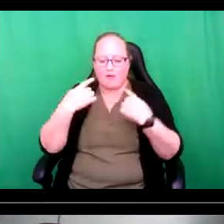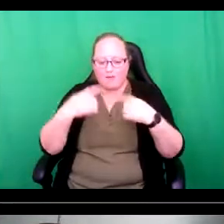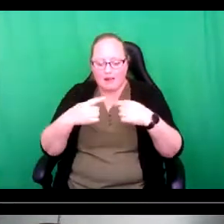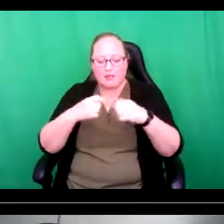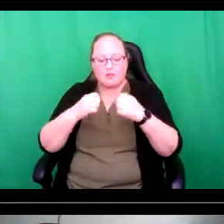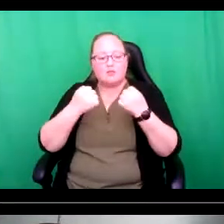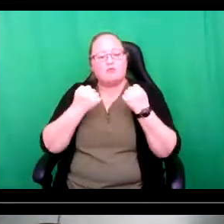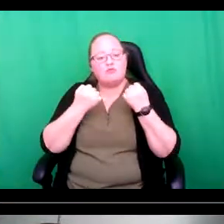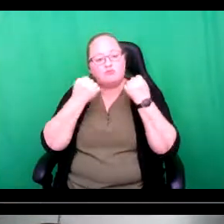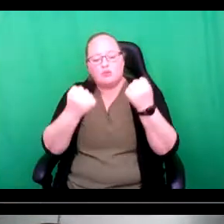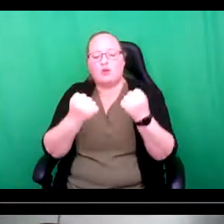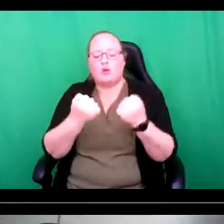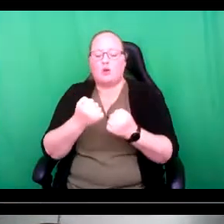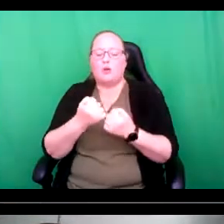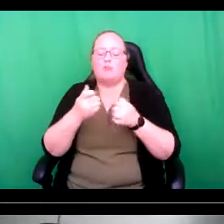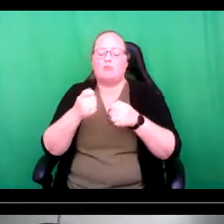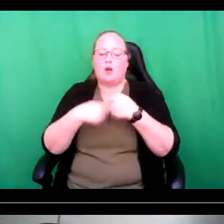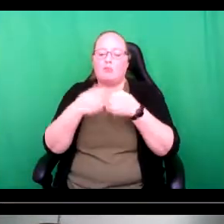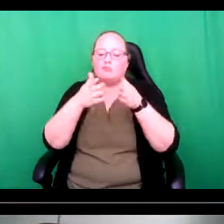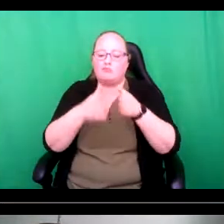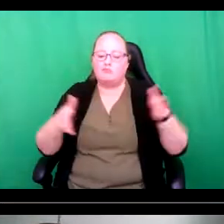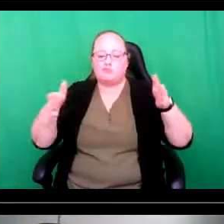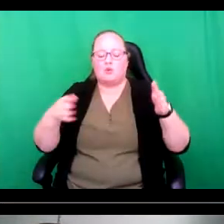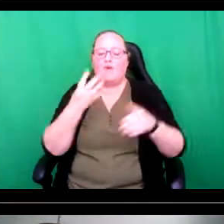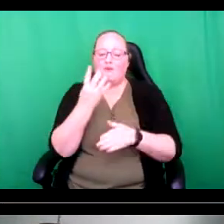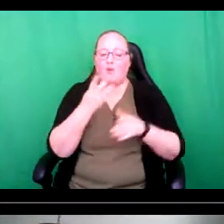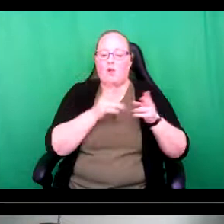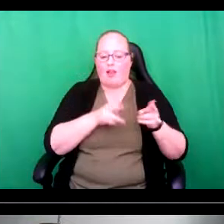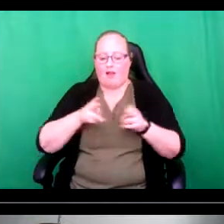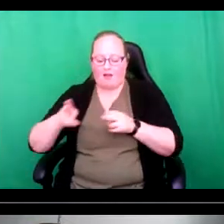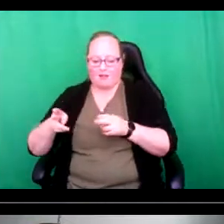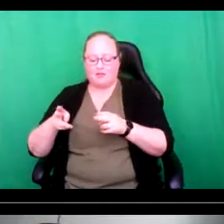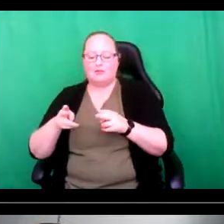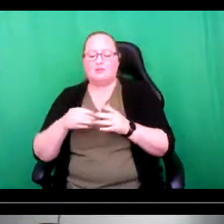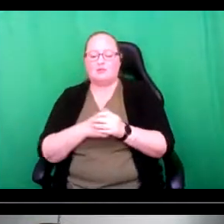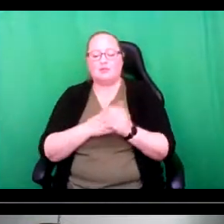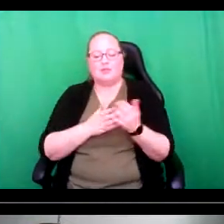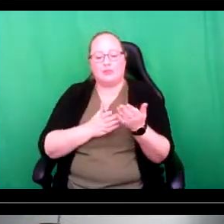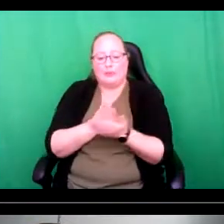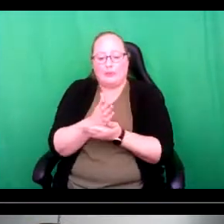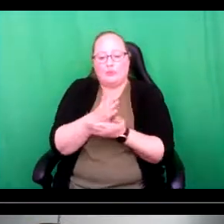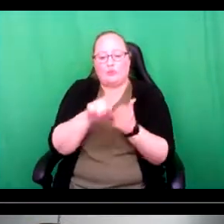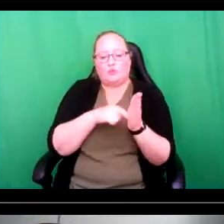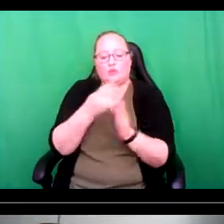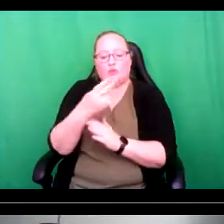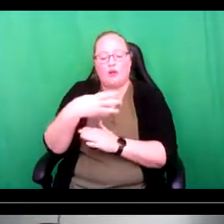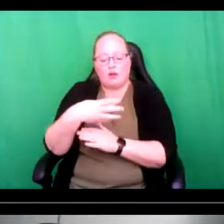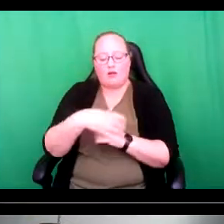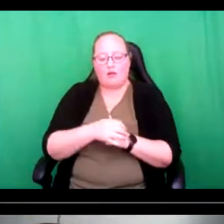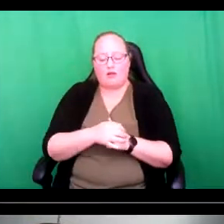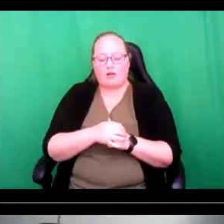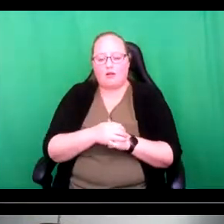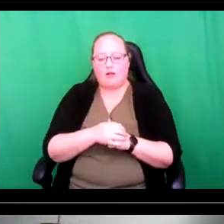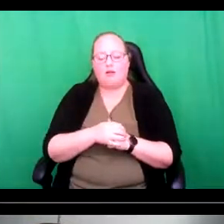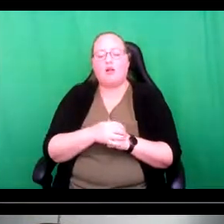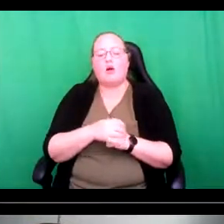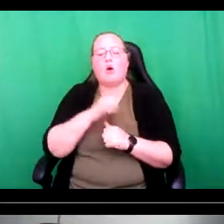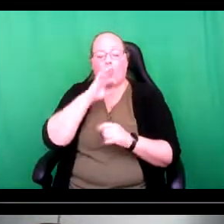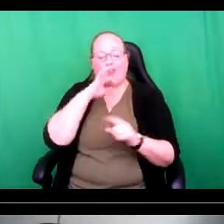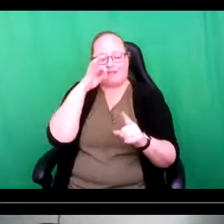each direction over through junction 29, and there'll also be dedicated slip